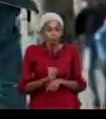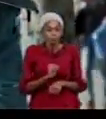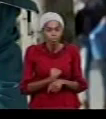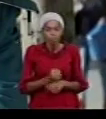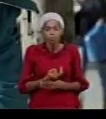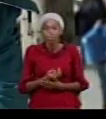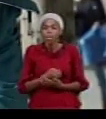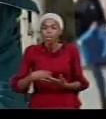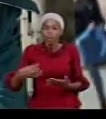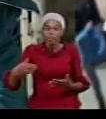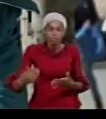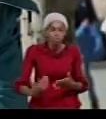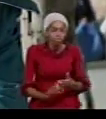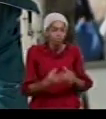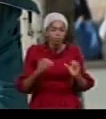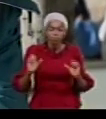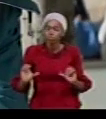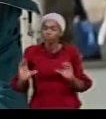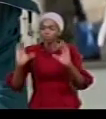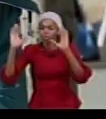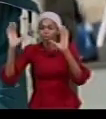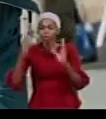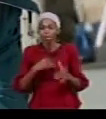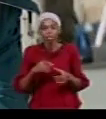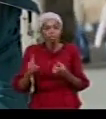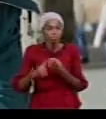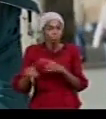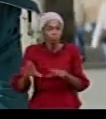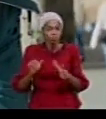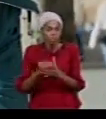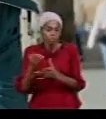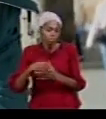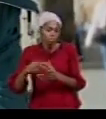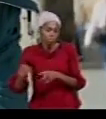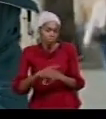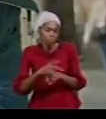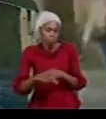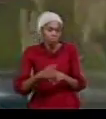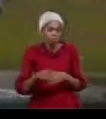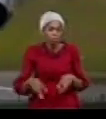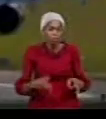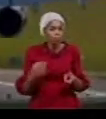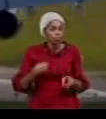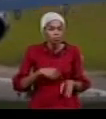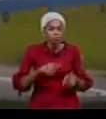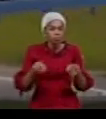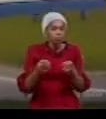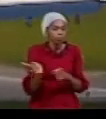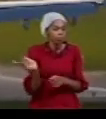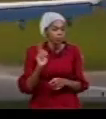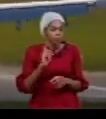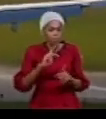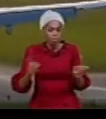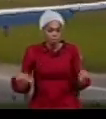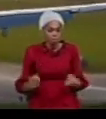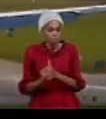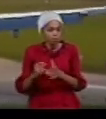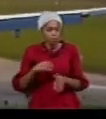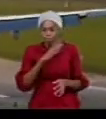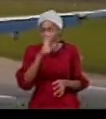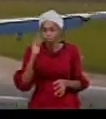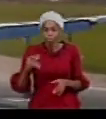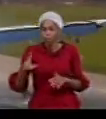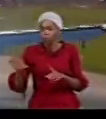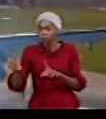fresh commitment. And we do that in a practical way, going places we've never gone, touching lives we've